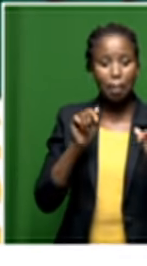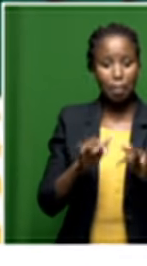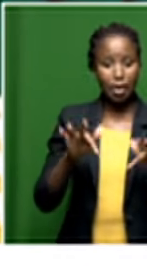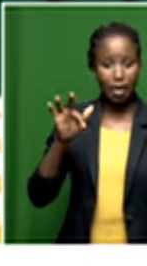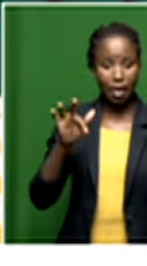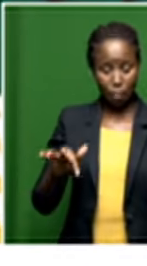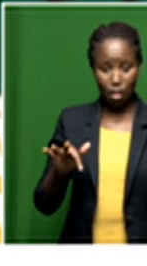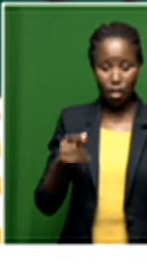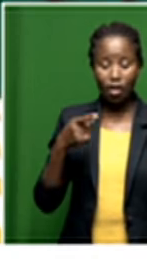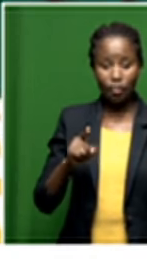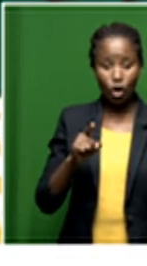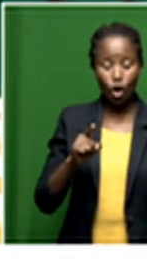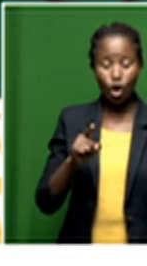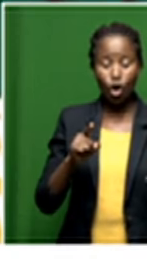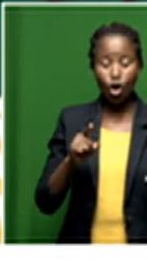So you can't,